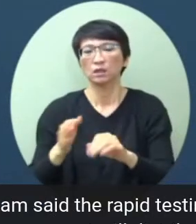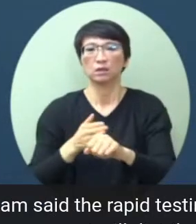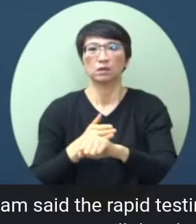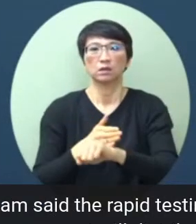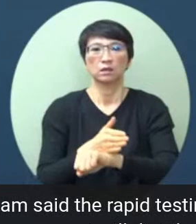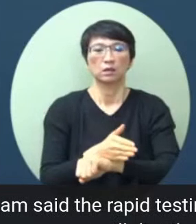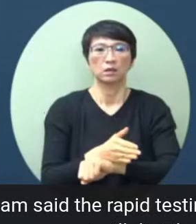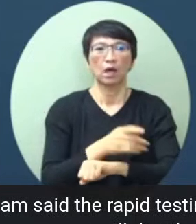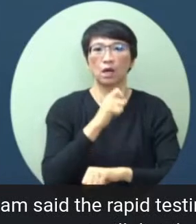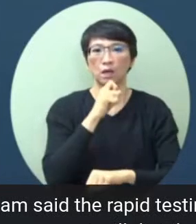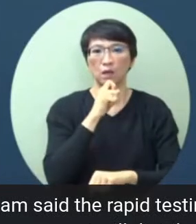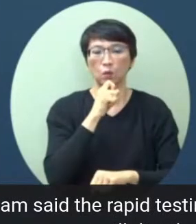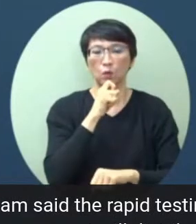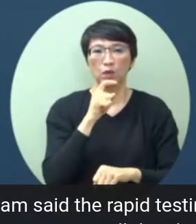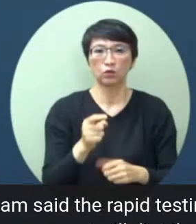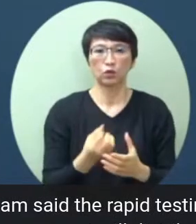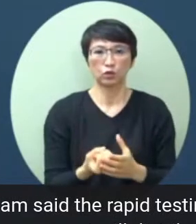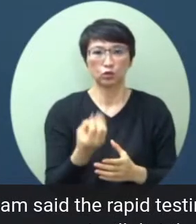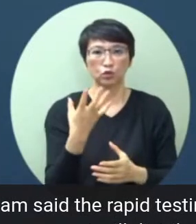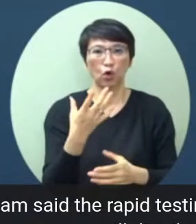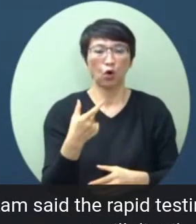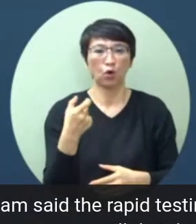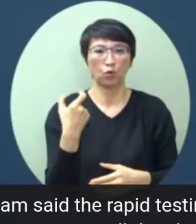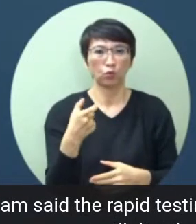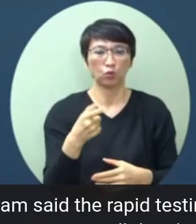delivery across the boundary.